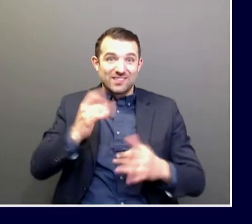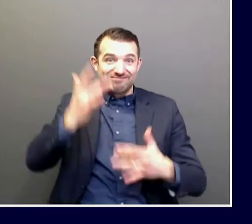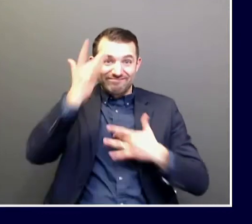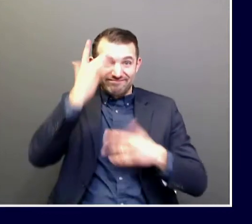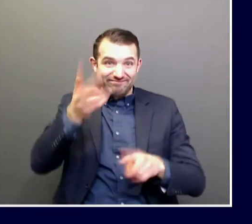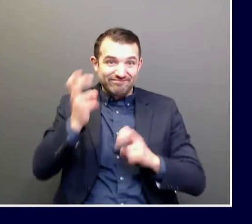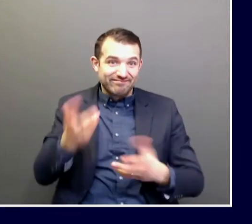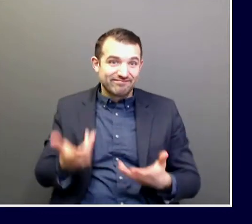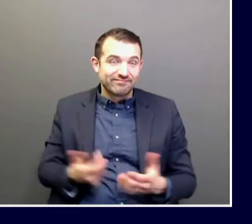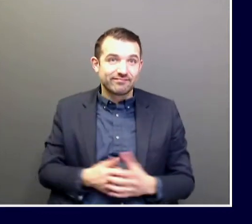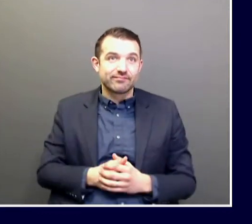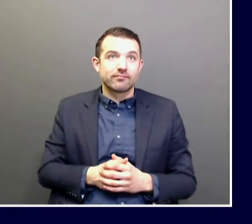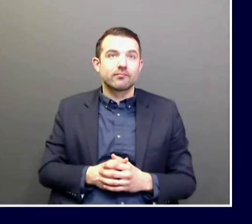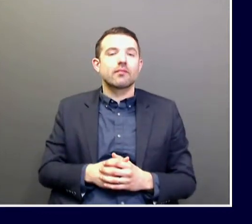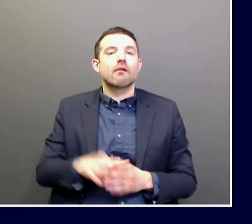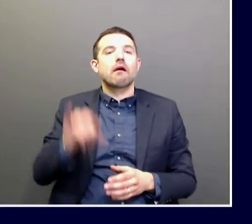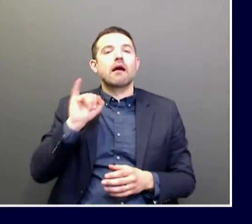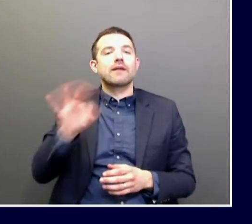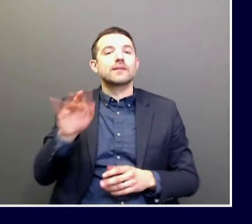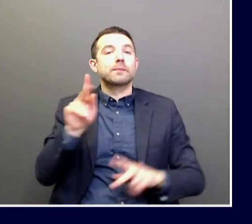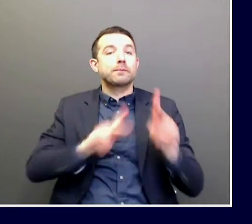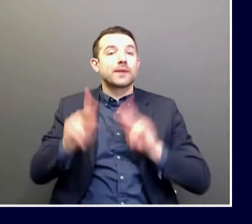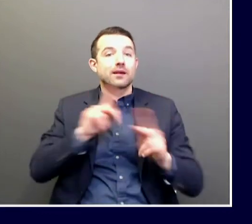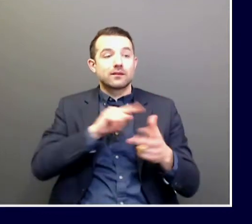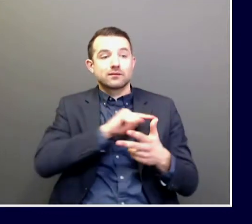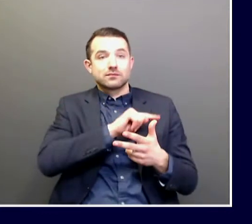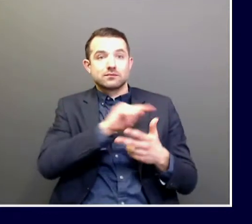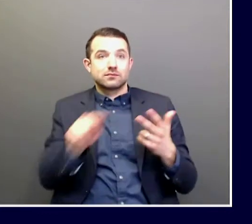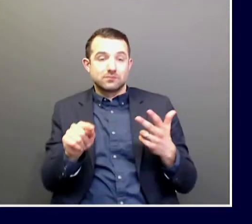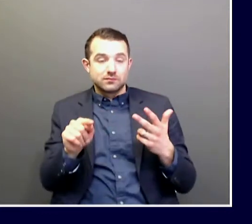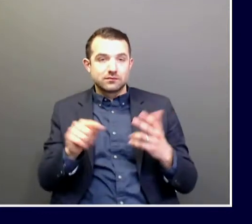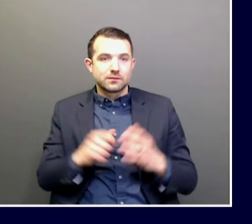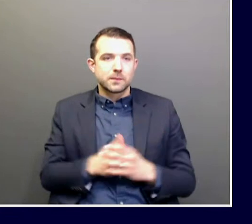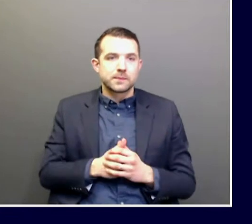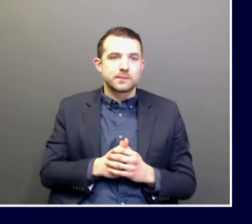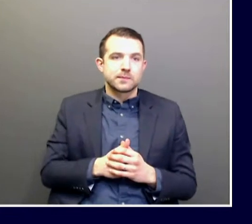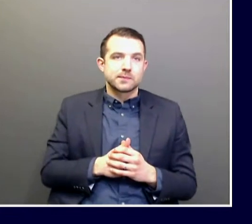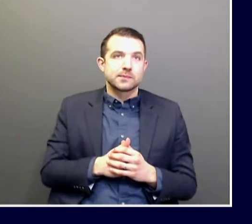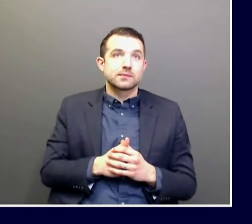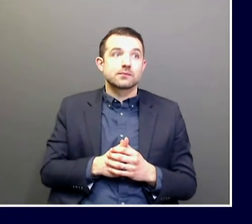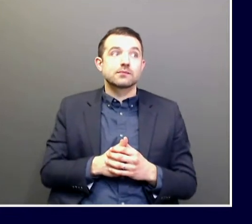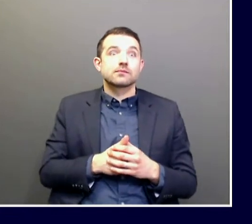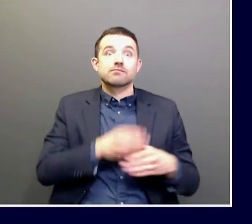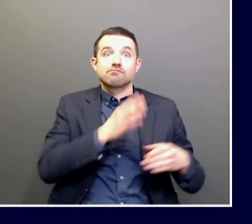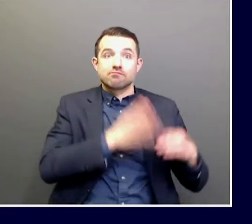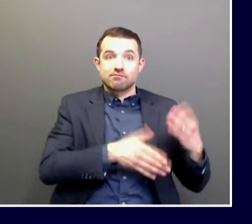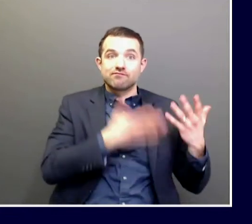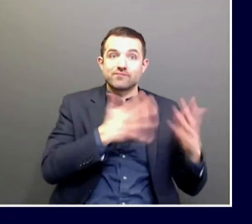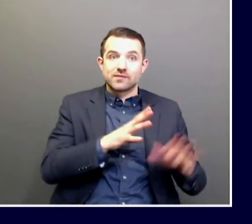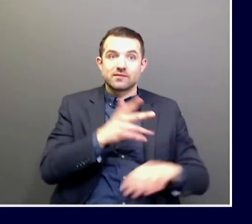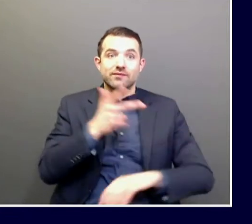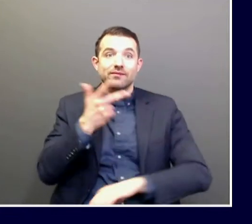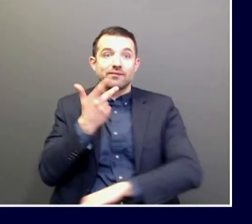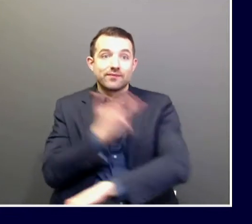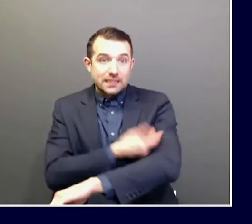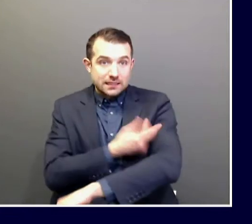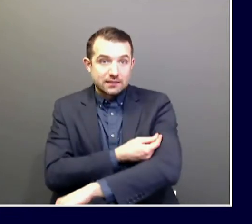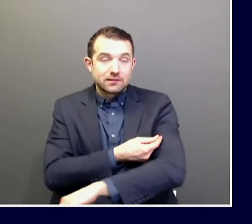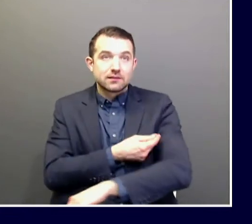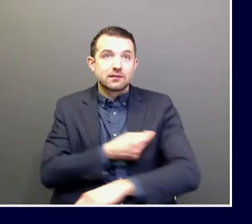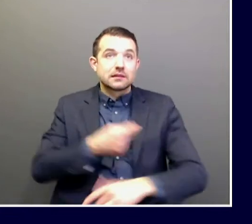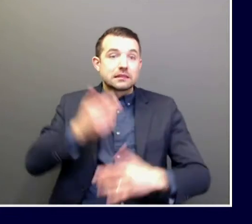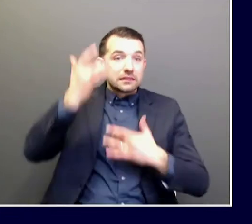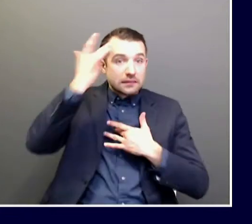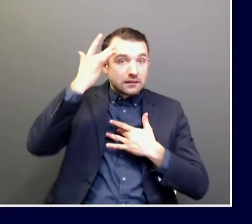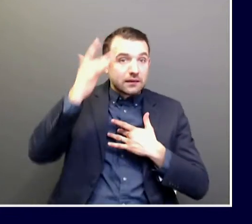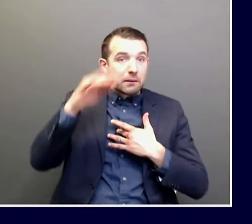on their vaccination, meaning they've had their series and if eligible, they've had a booster, they may not get very sick from Omicron, but